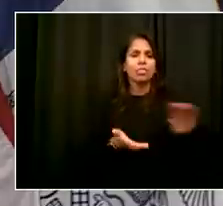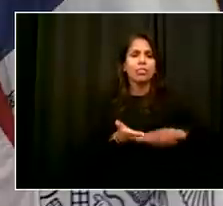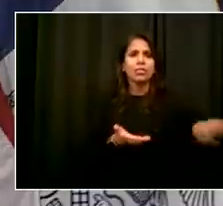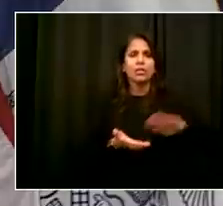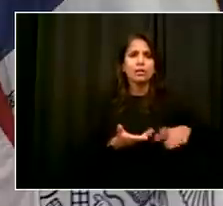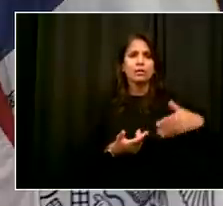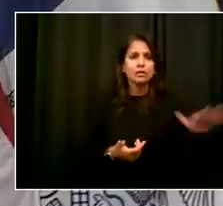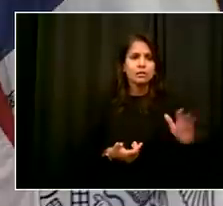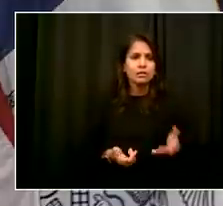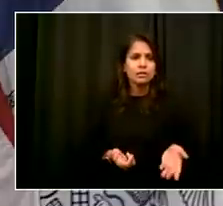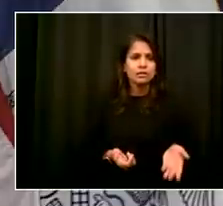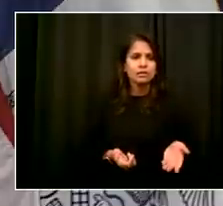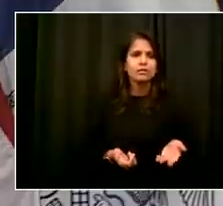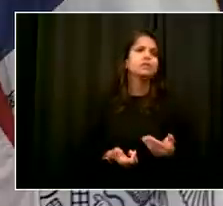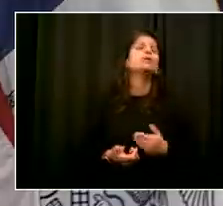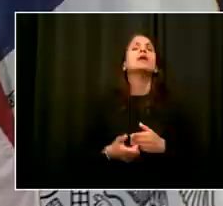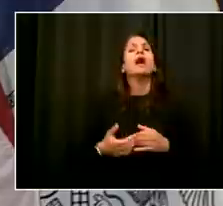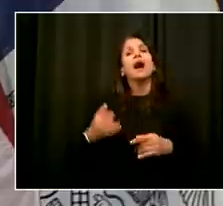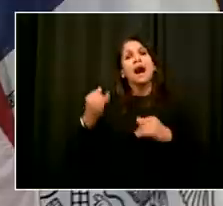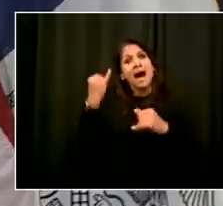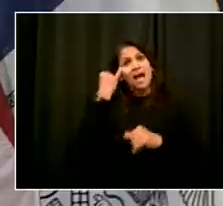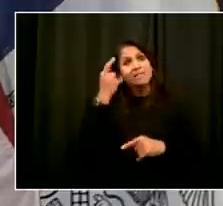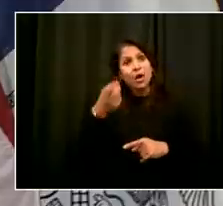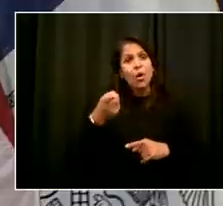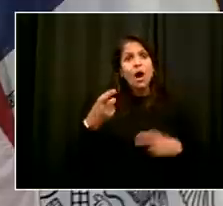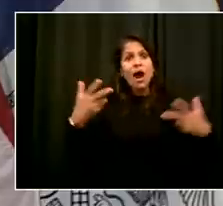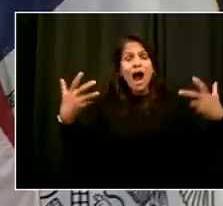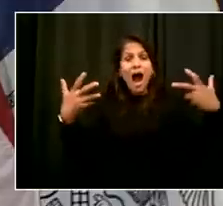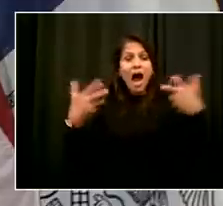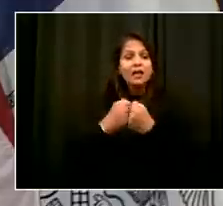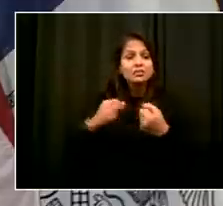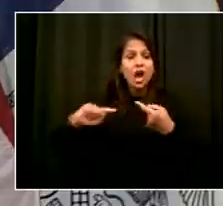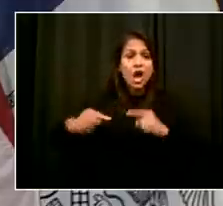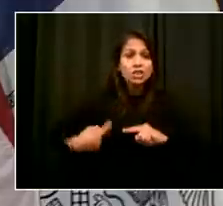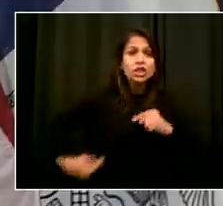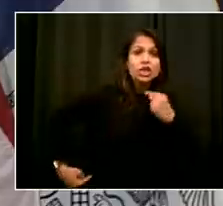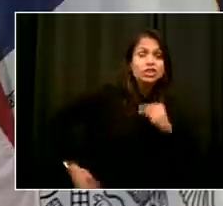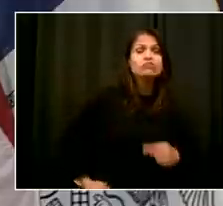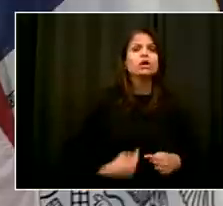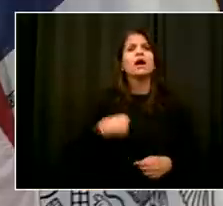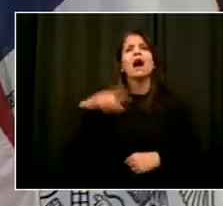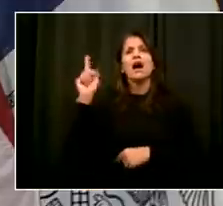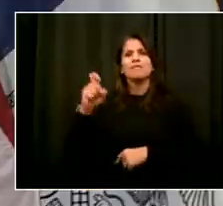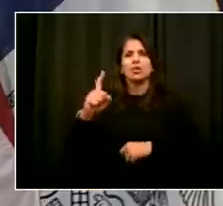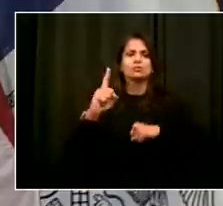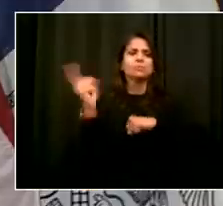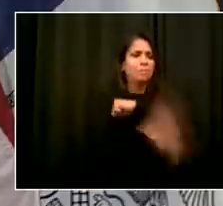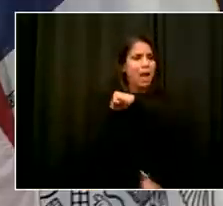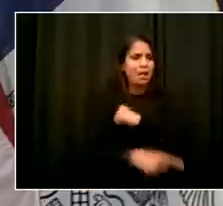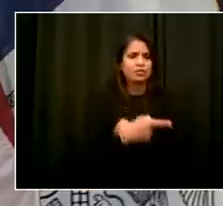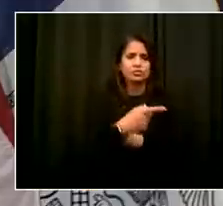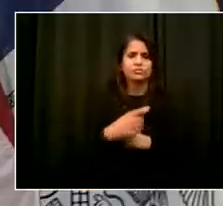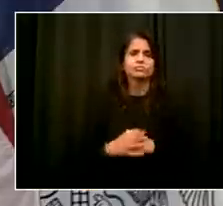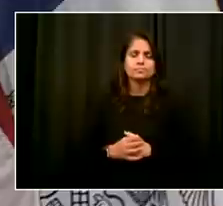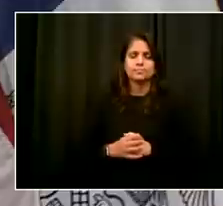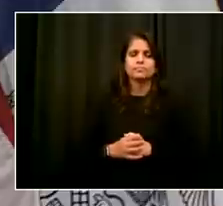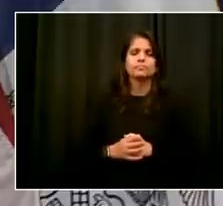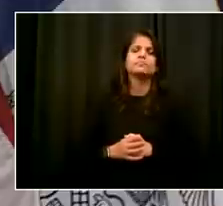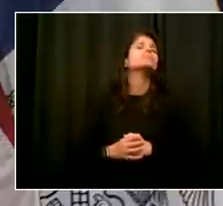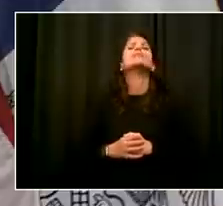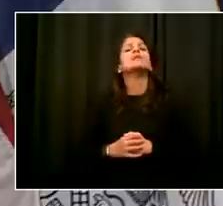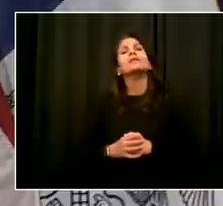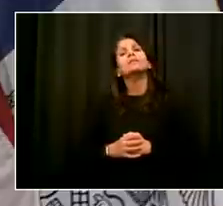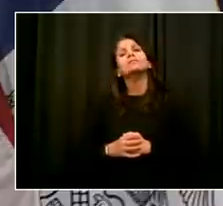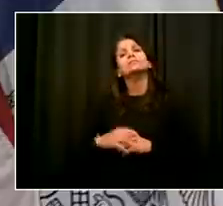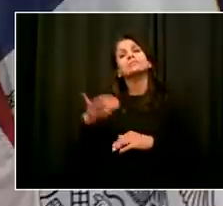real penalties for that. So I don't know the specifics, and I'll find out right away. And if something wasn't